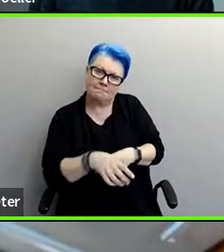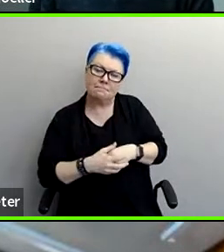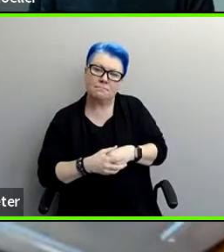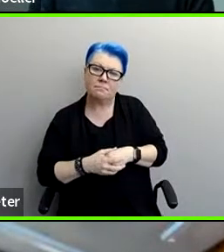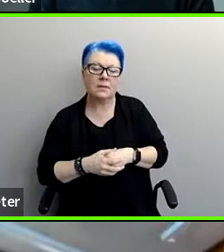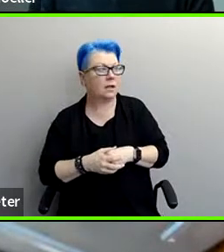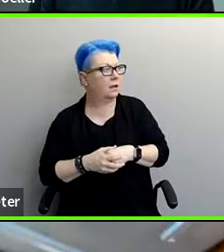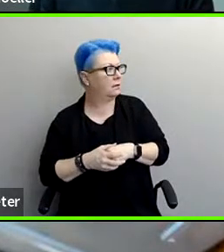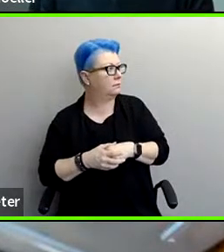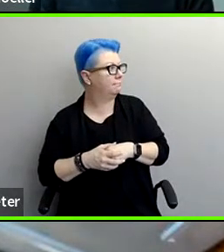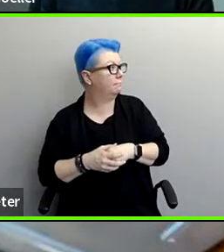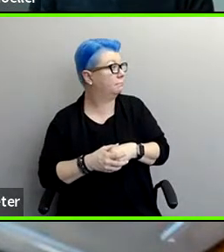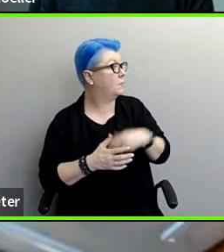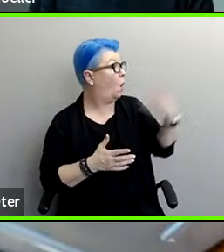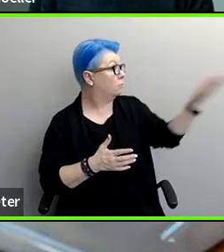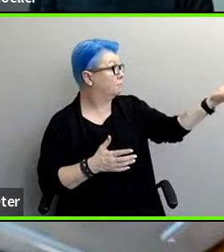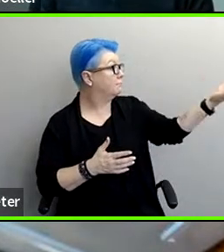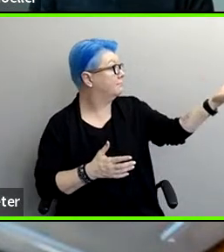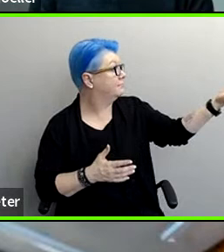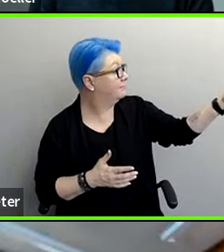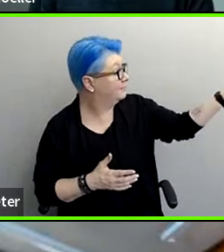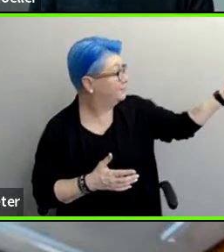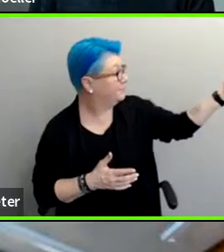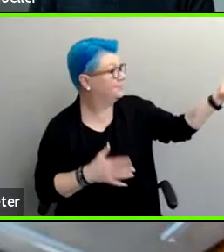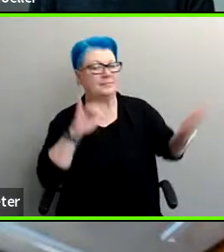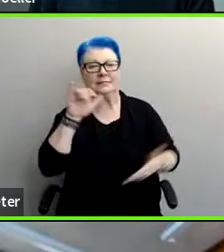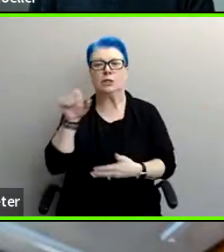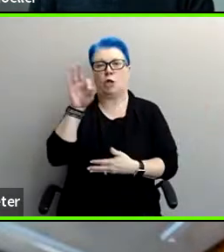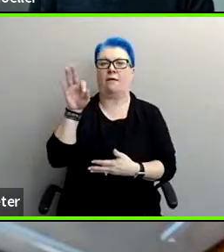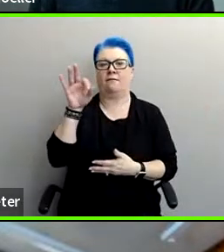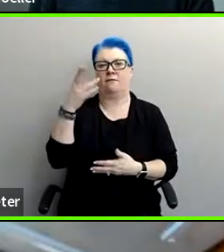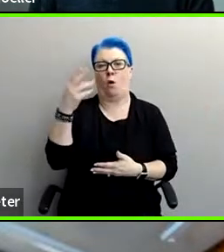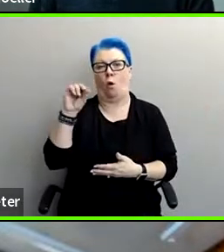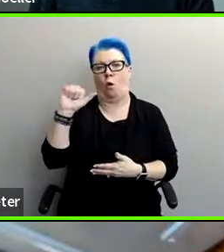That is, oh, Dr. Keenan, were you? I think Jeff can. Oh.